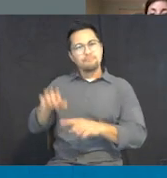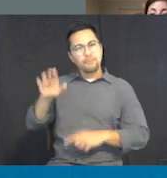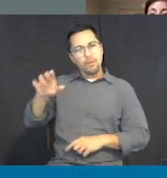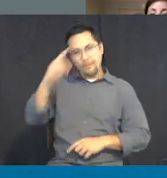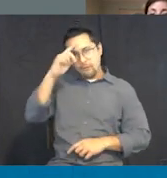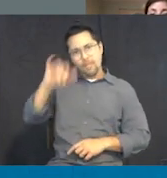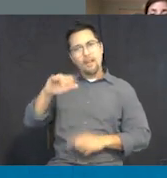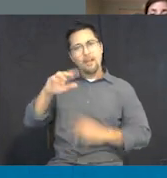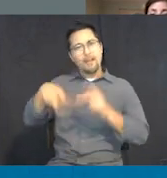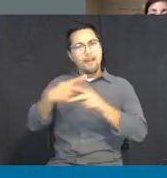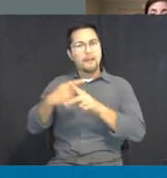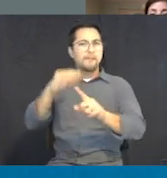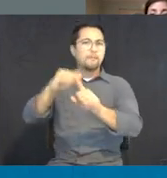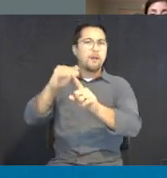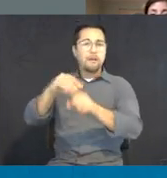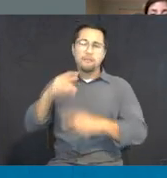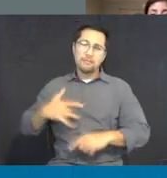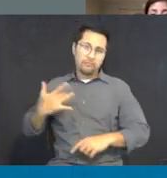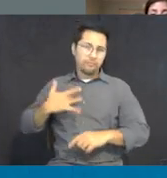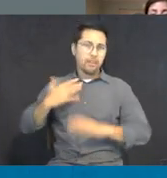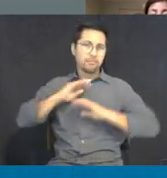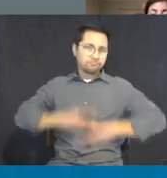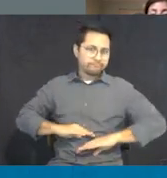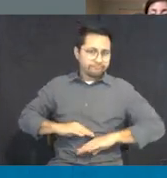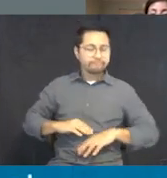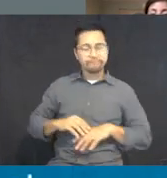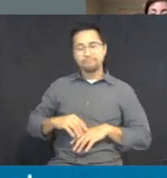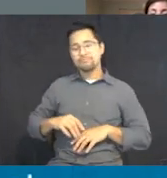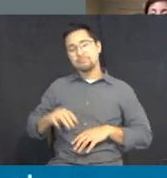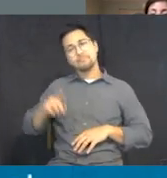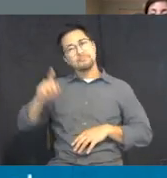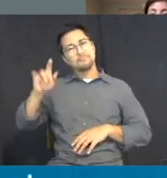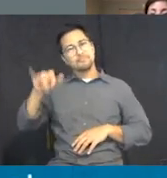So just some key points to remember.